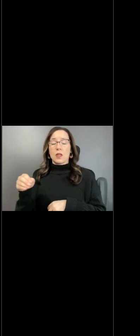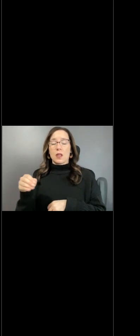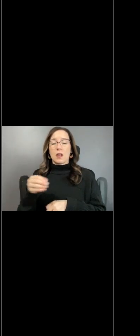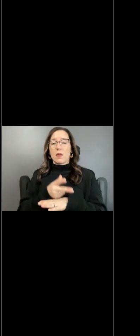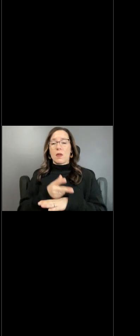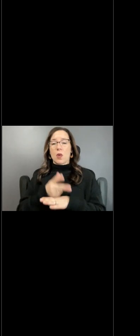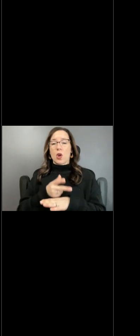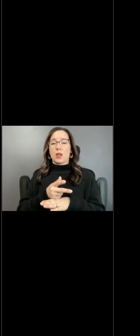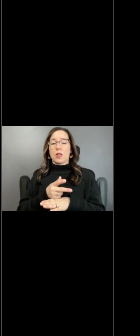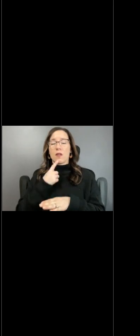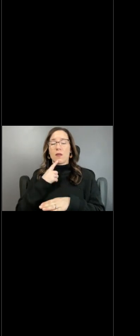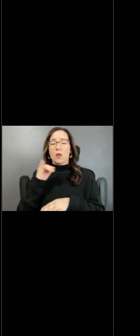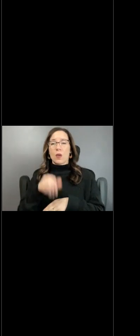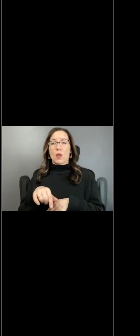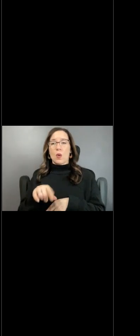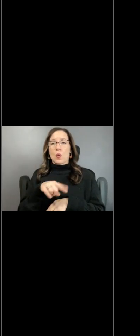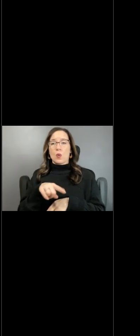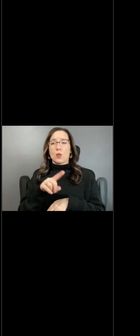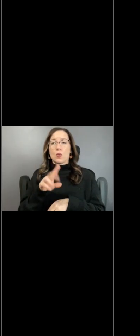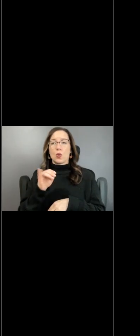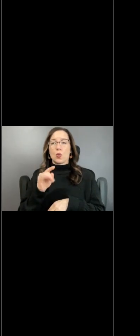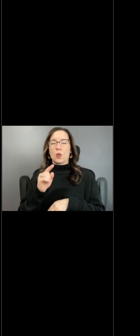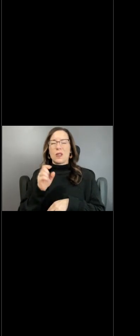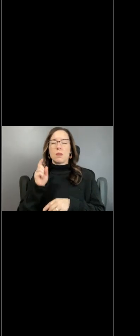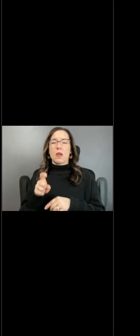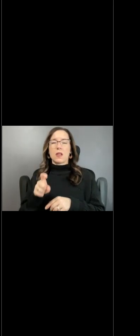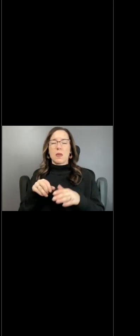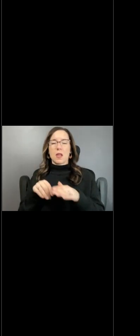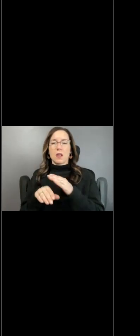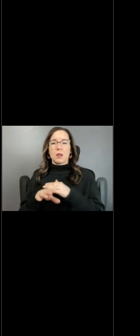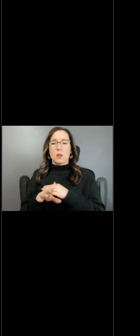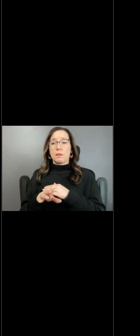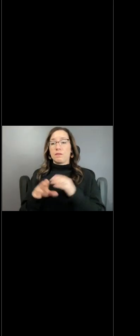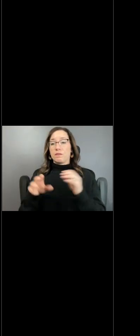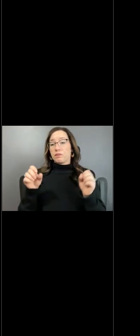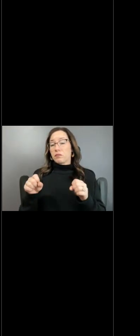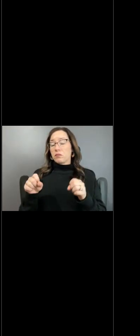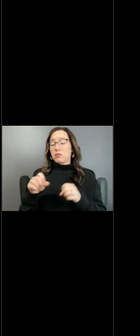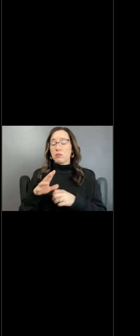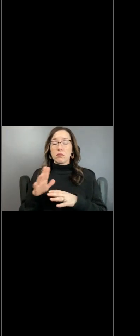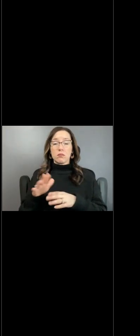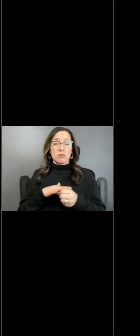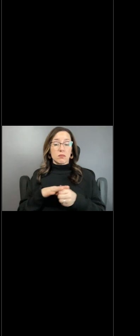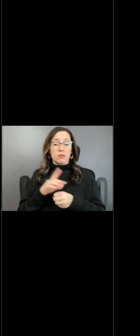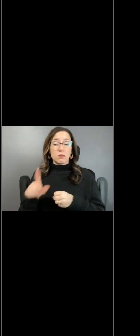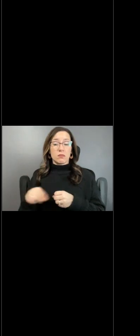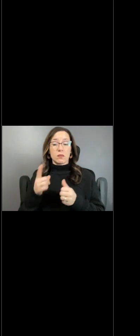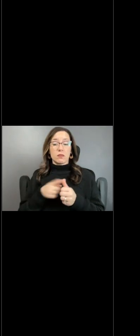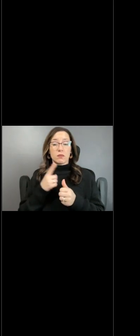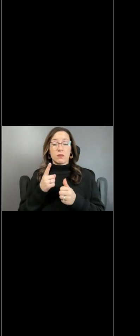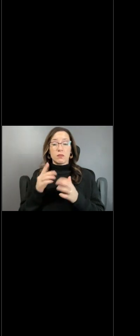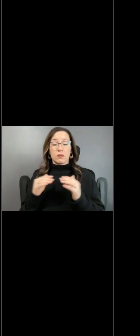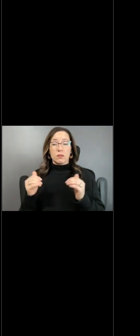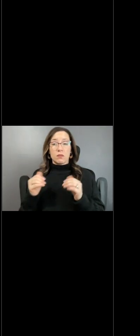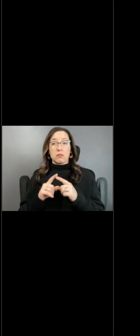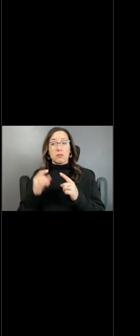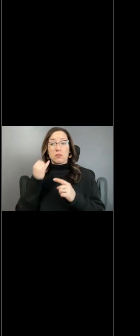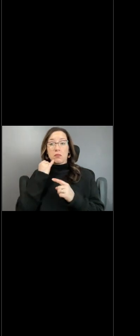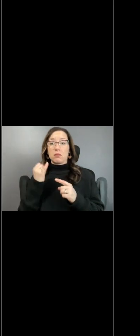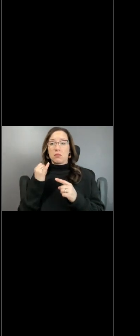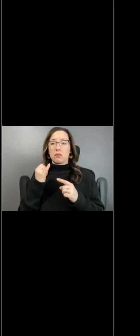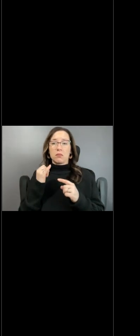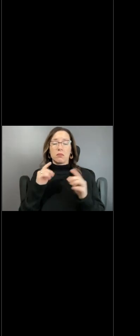the covered dwelling units must be accessible. These potentially could be located on the first floor, but if they are dispersed,